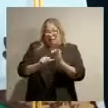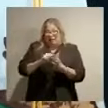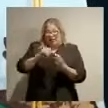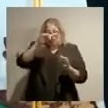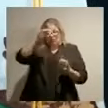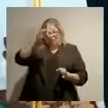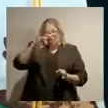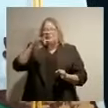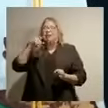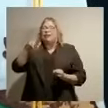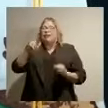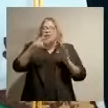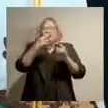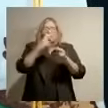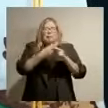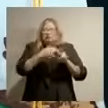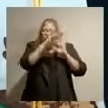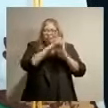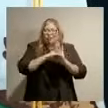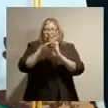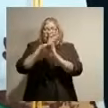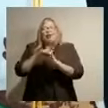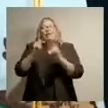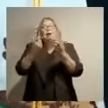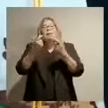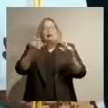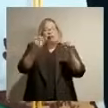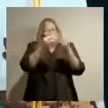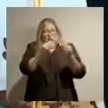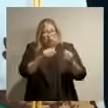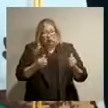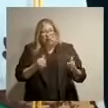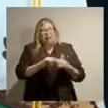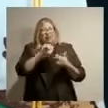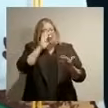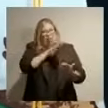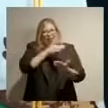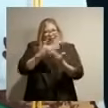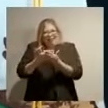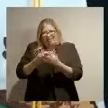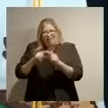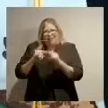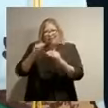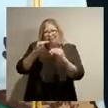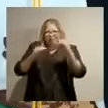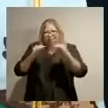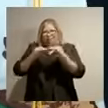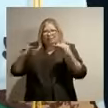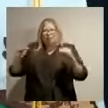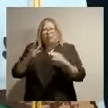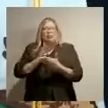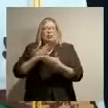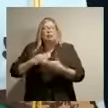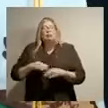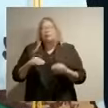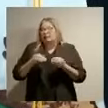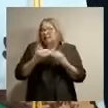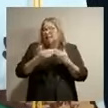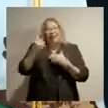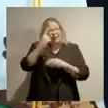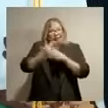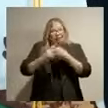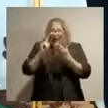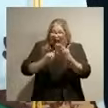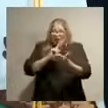major solutions that get us there. And within a matter of an hour or so, we will also be providing a